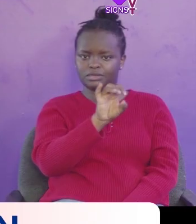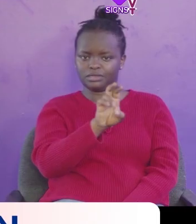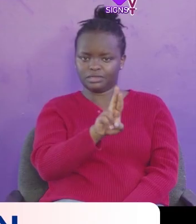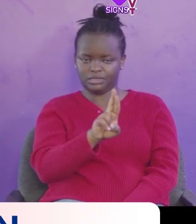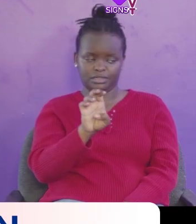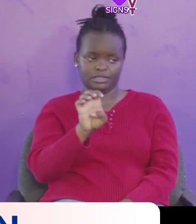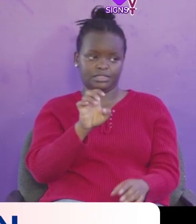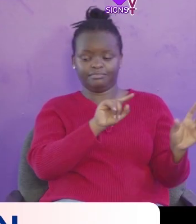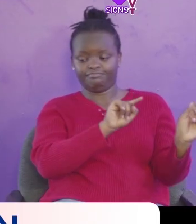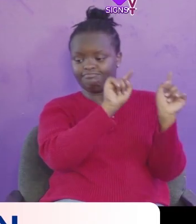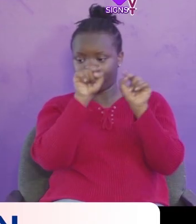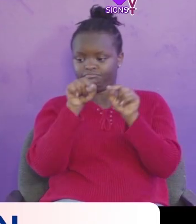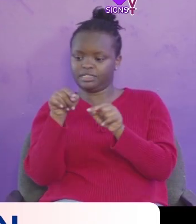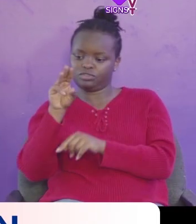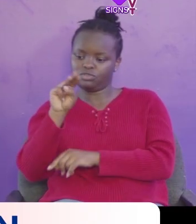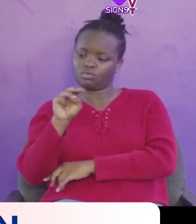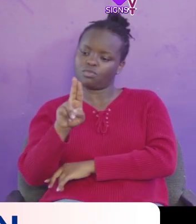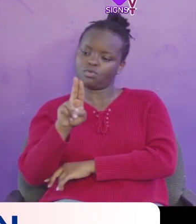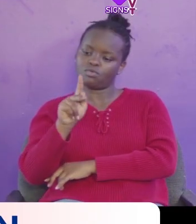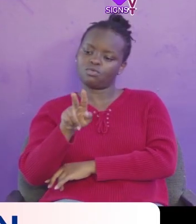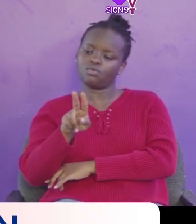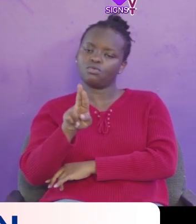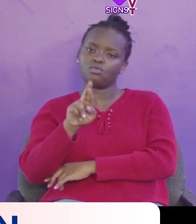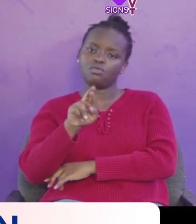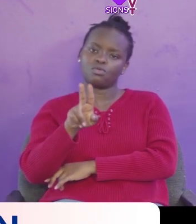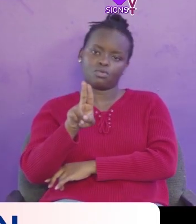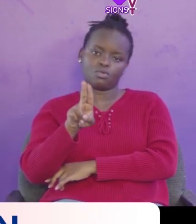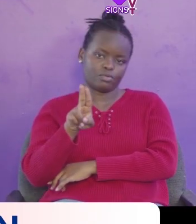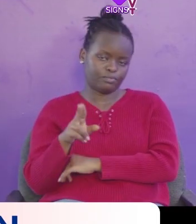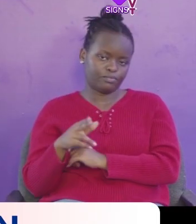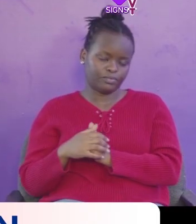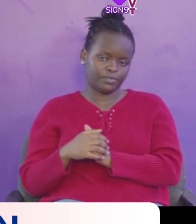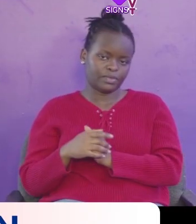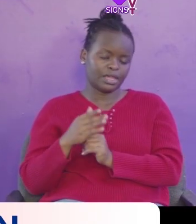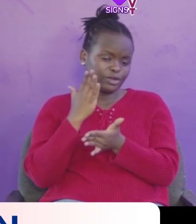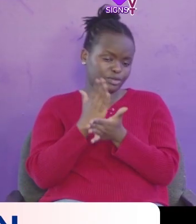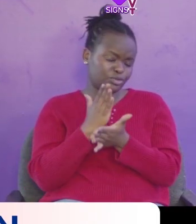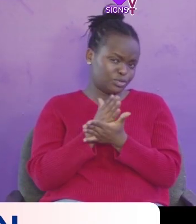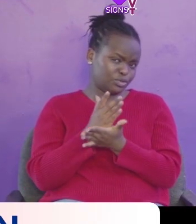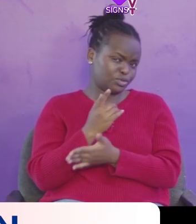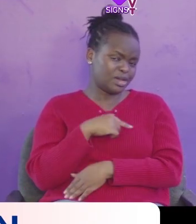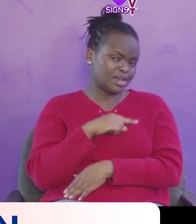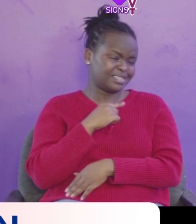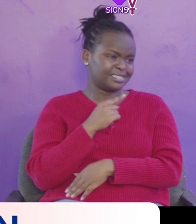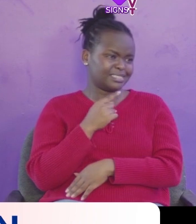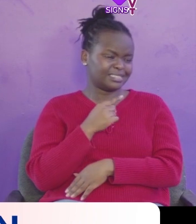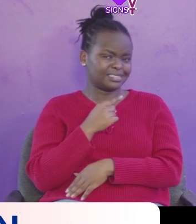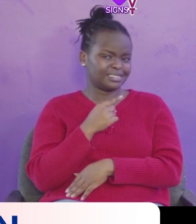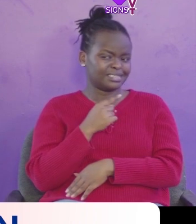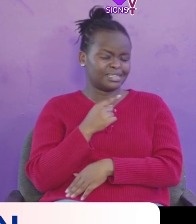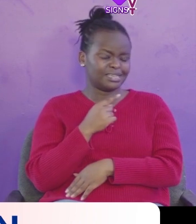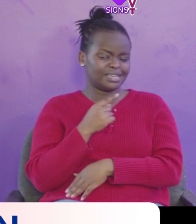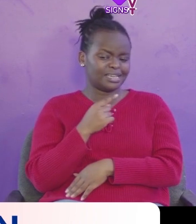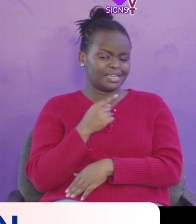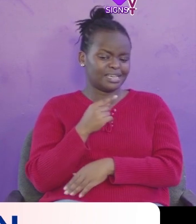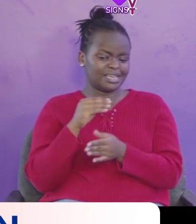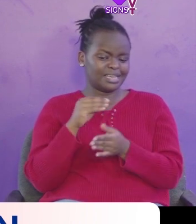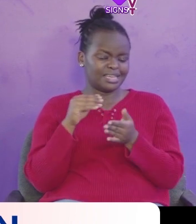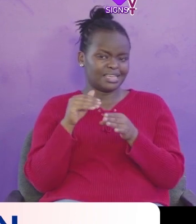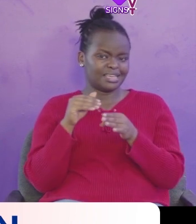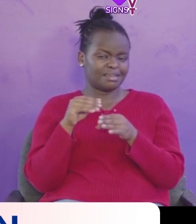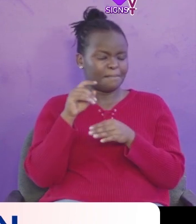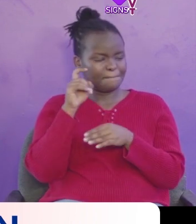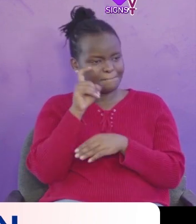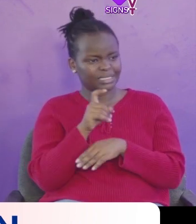it really realistic to say that we are in Singapore na manyumba ikai poa? Obviously, zinafaa